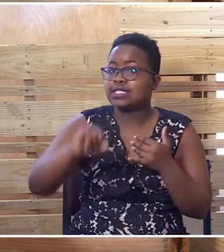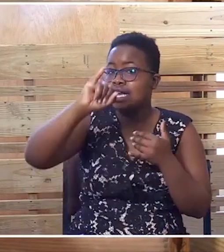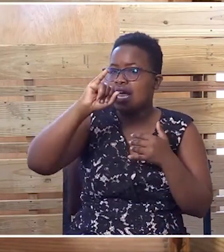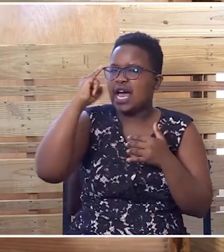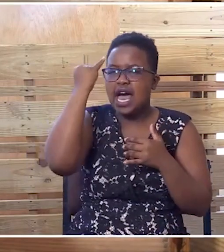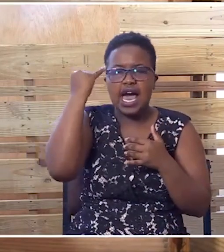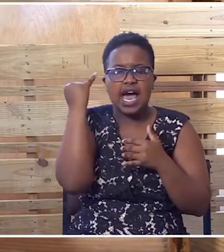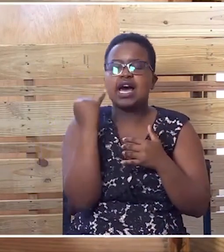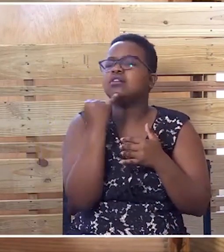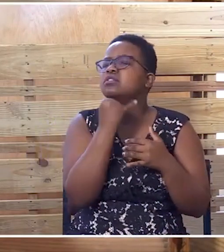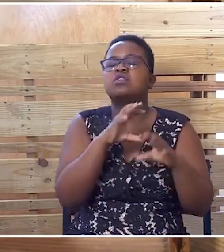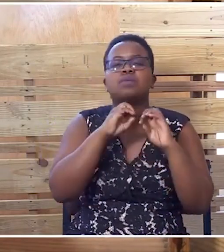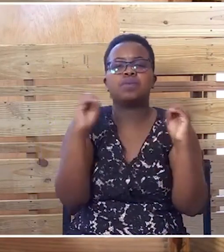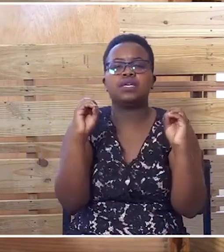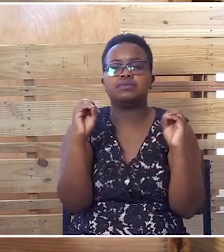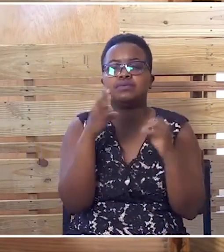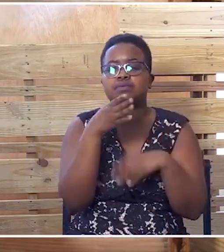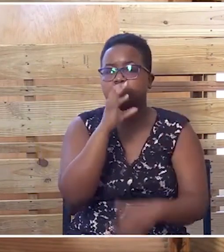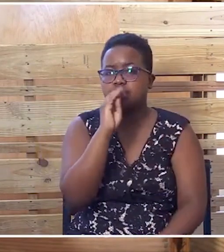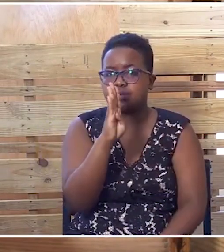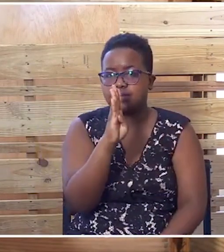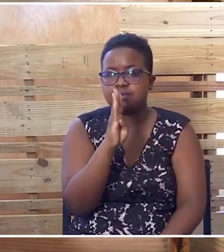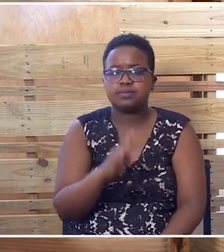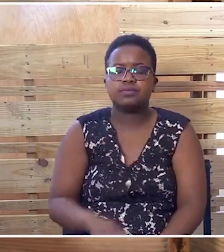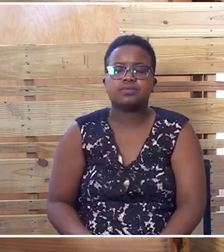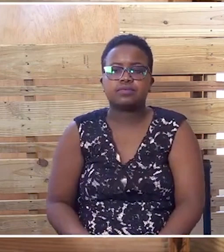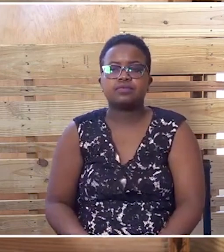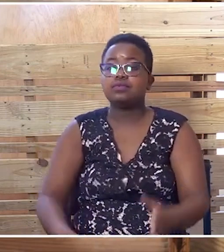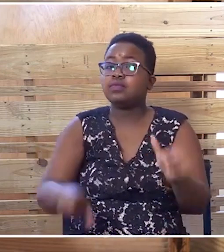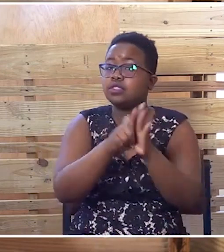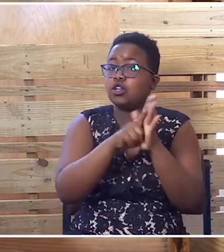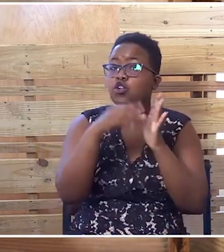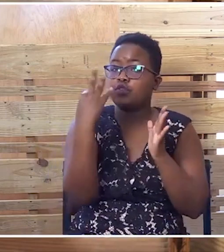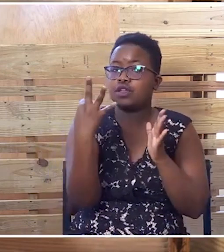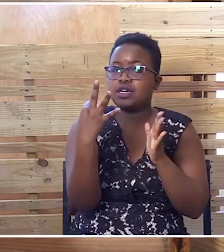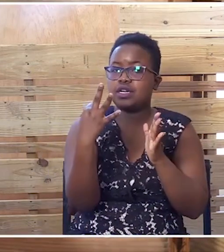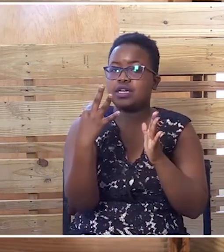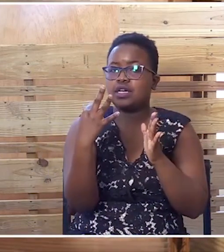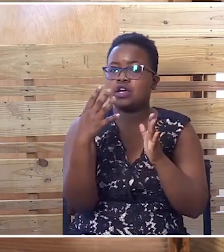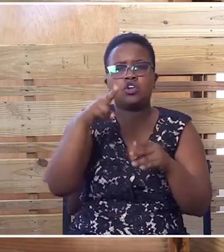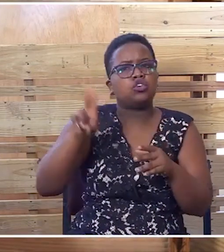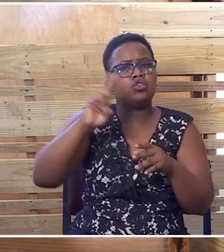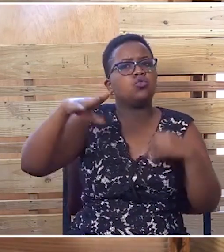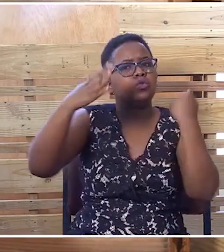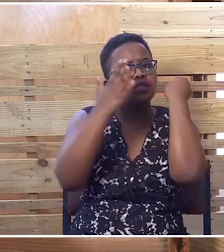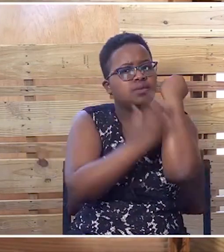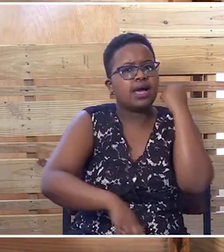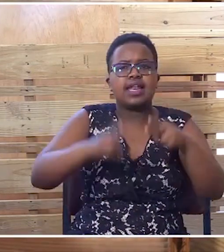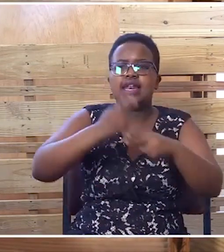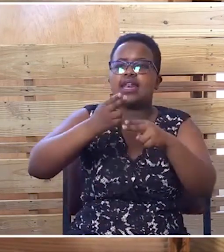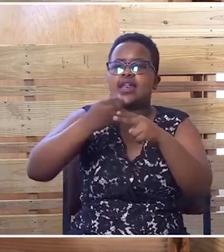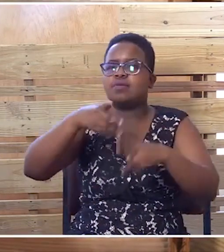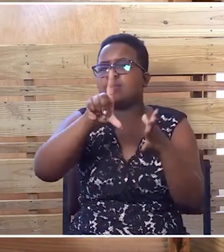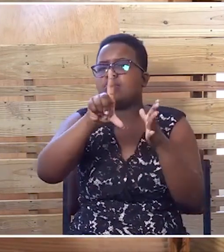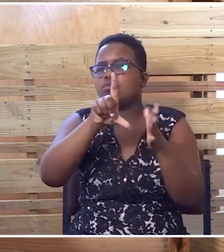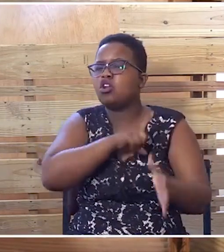they are coming between us and God. Commandment 3, that do not misuse the name of the Lord. You know,